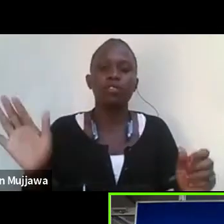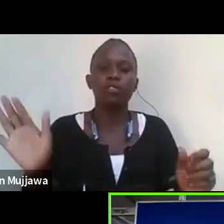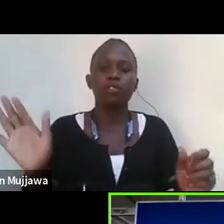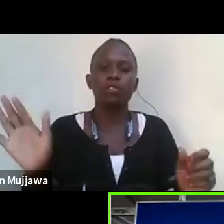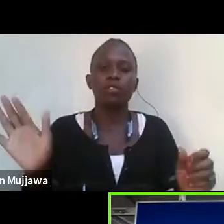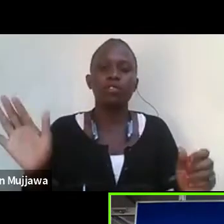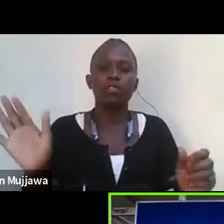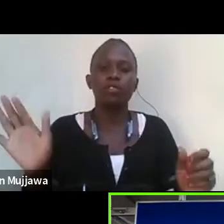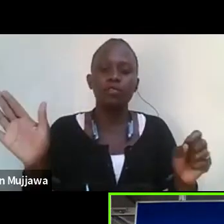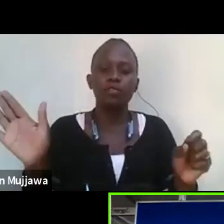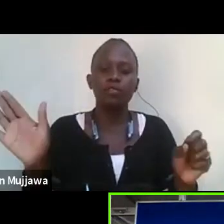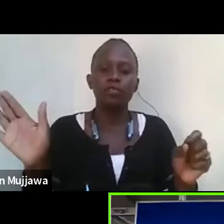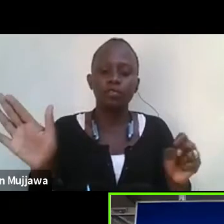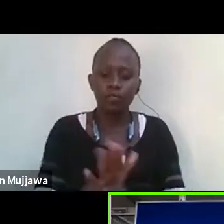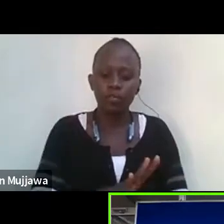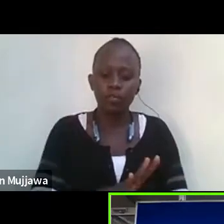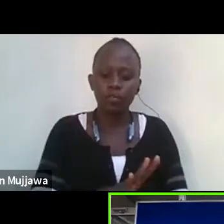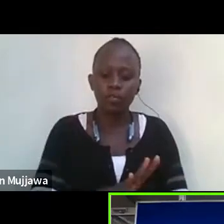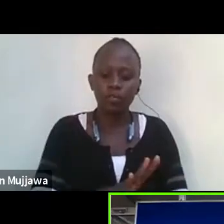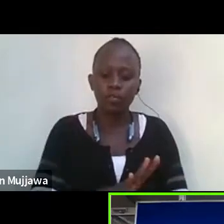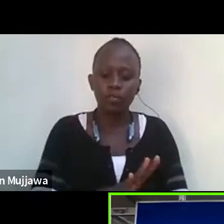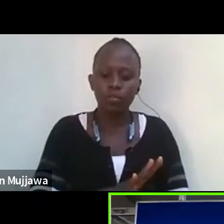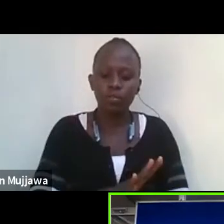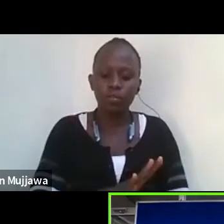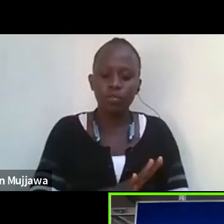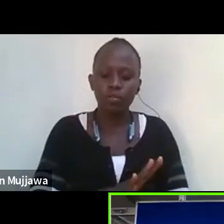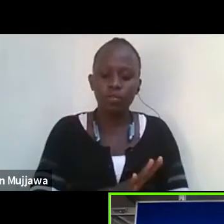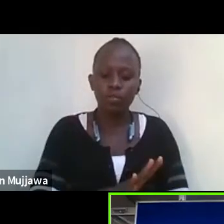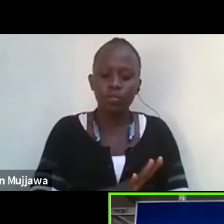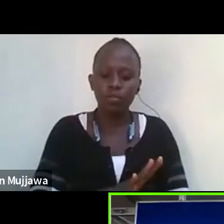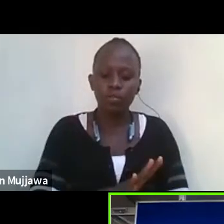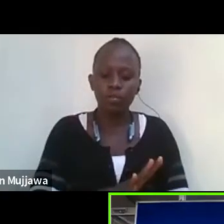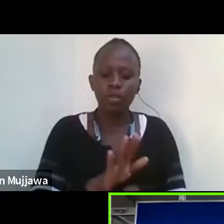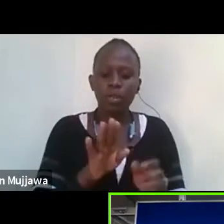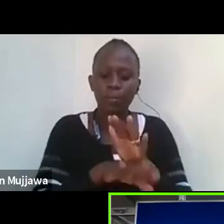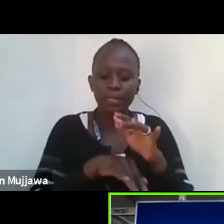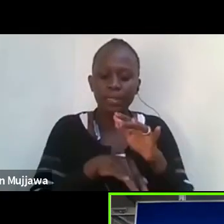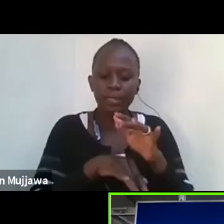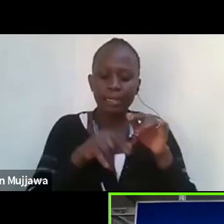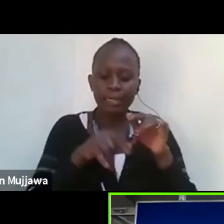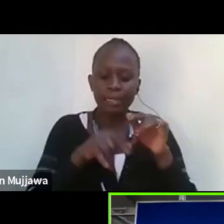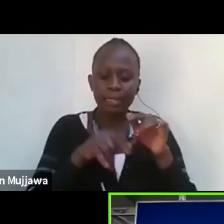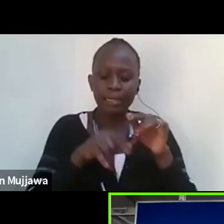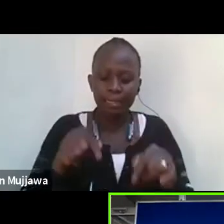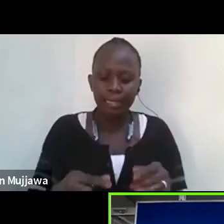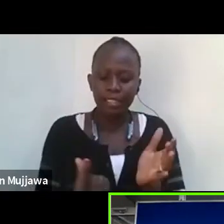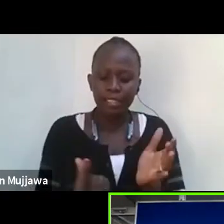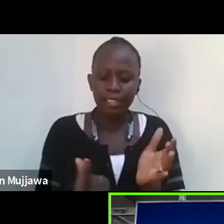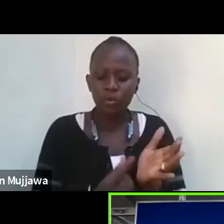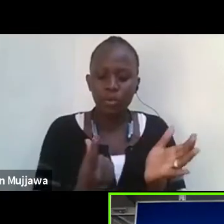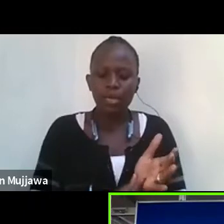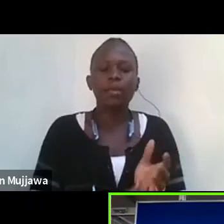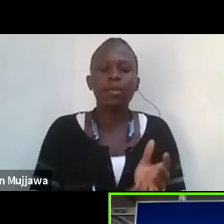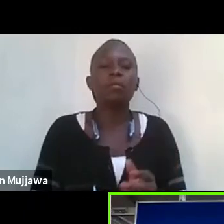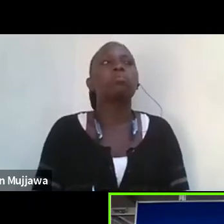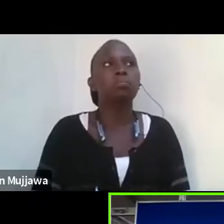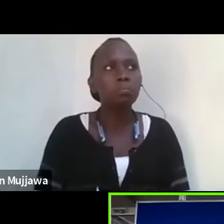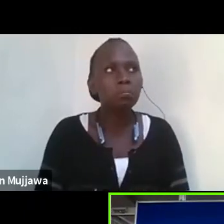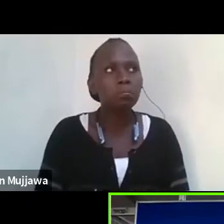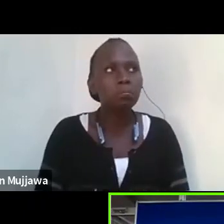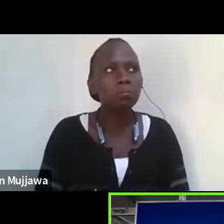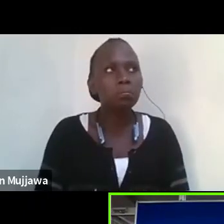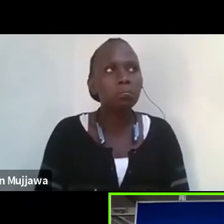the challenges are also a lot, and that also trickles down to our number. Because at the end of the day, we are